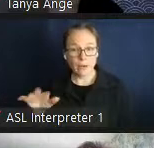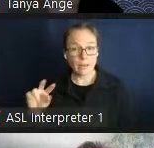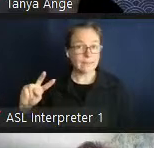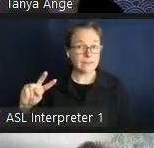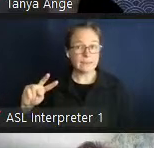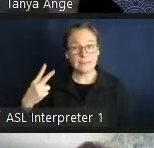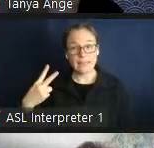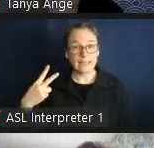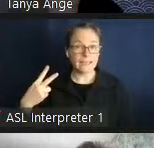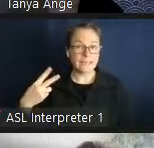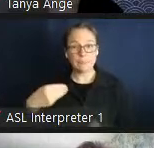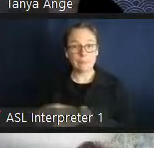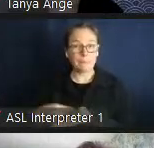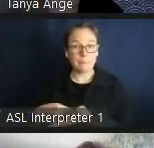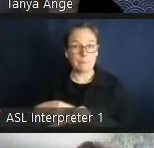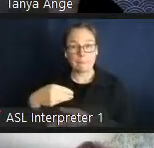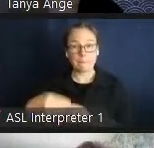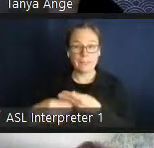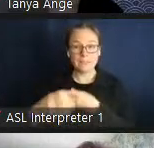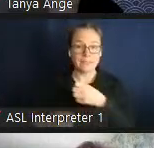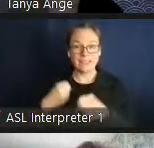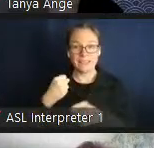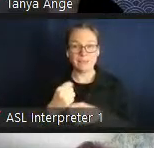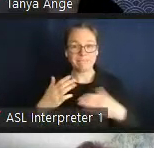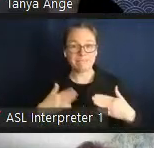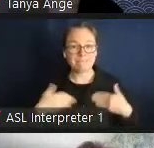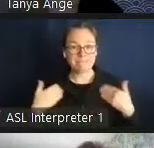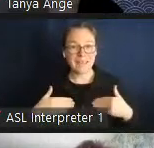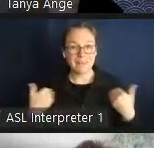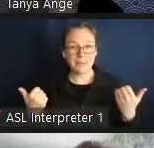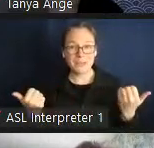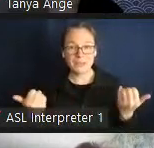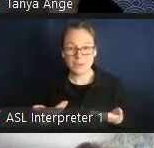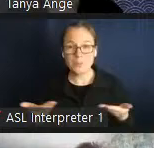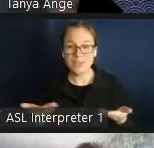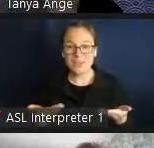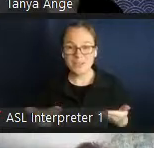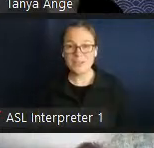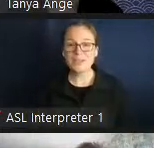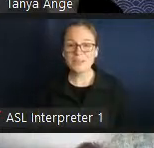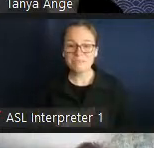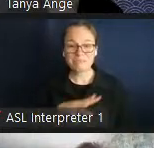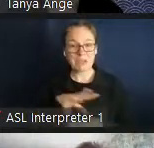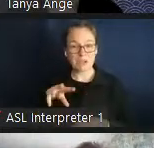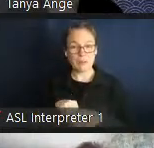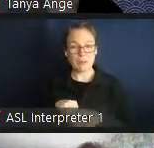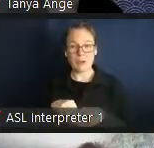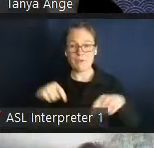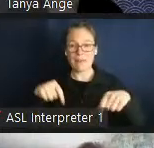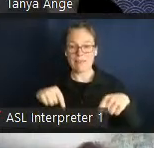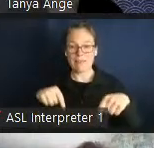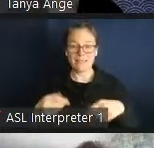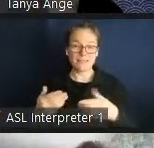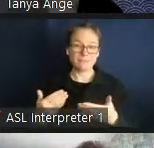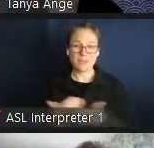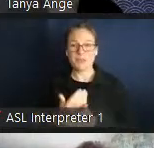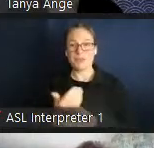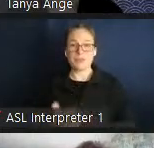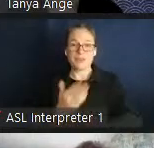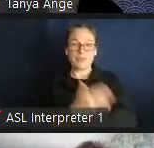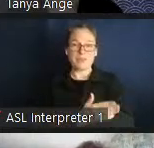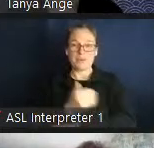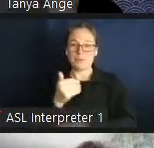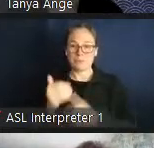budget year. So happy to be here and happy to be part of this new and improved budget